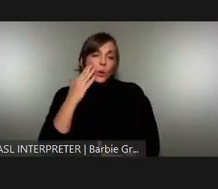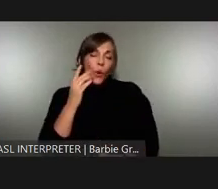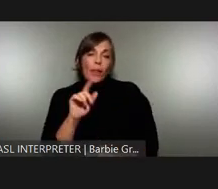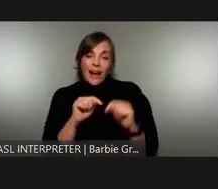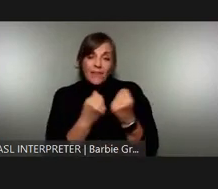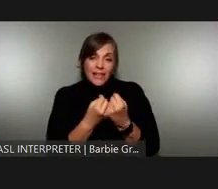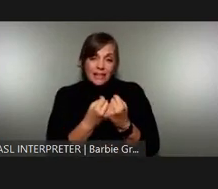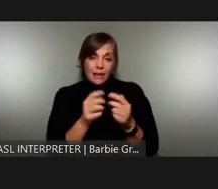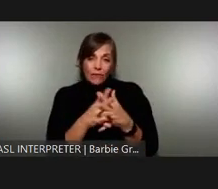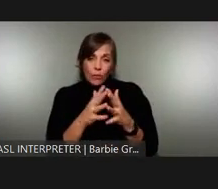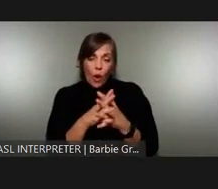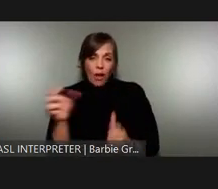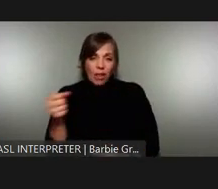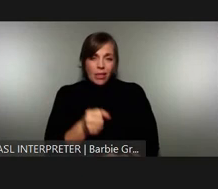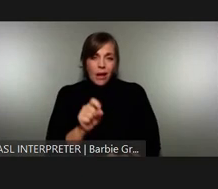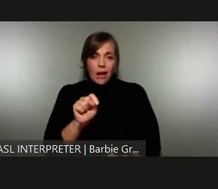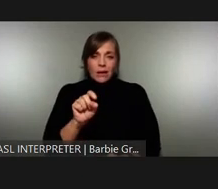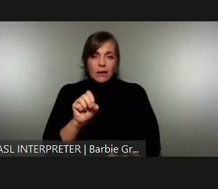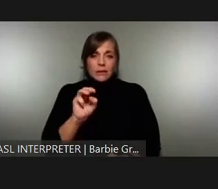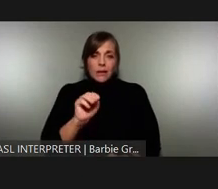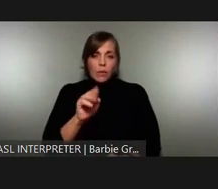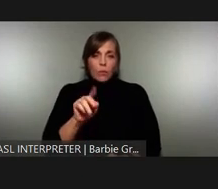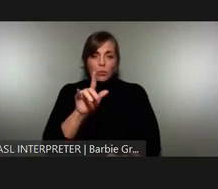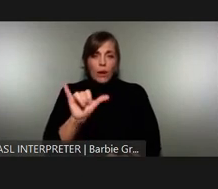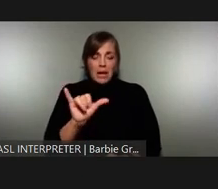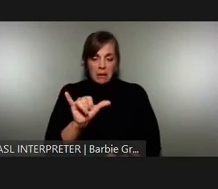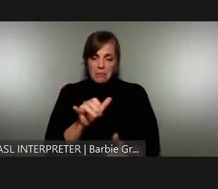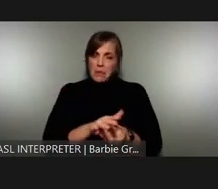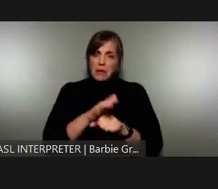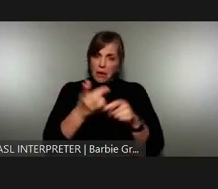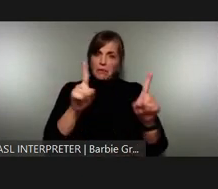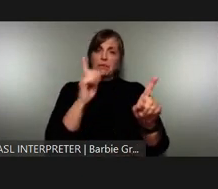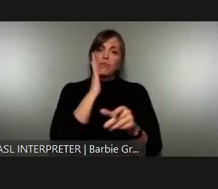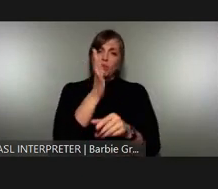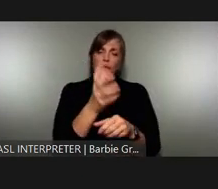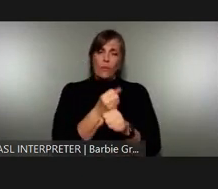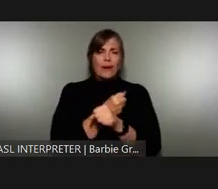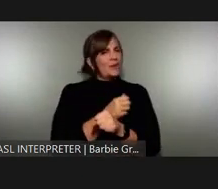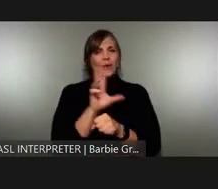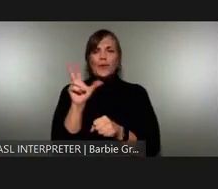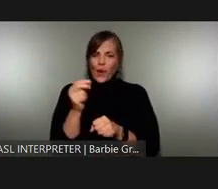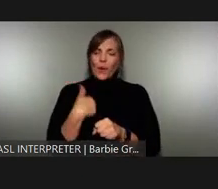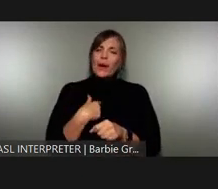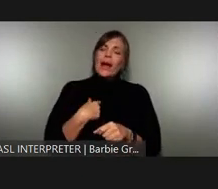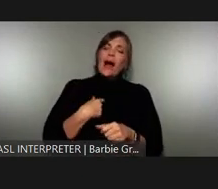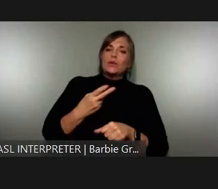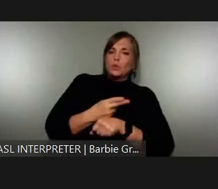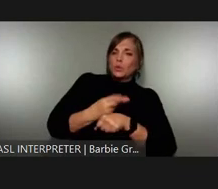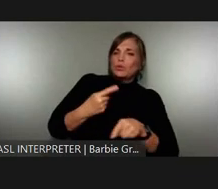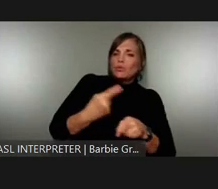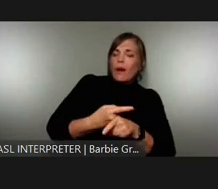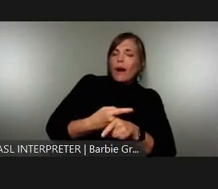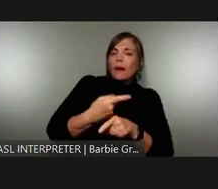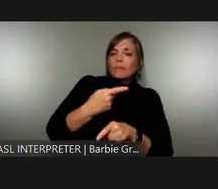team isn't enough. You actually have to call the right plays and execute with professionalism to be able to cause something magical